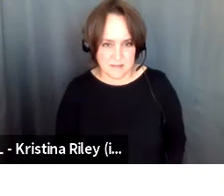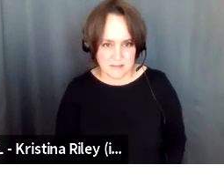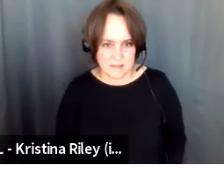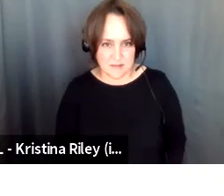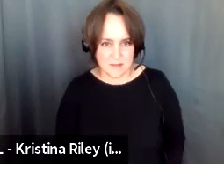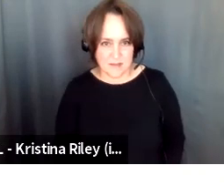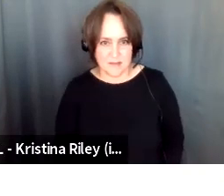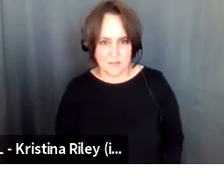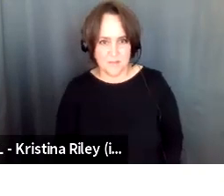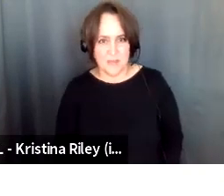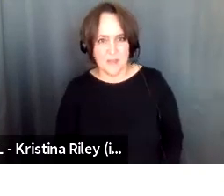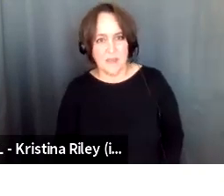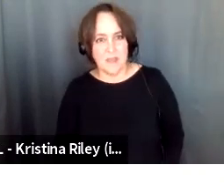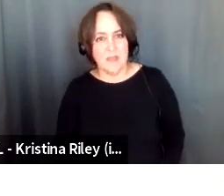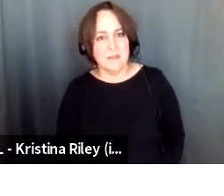spaces.